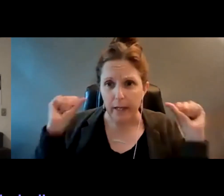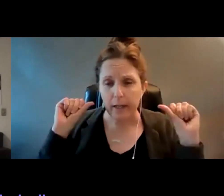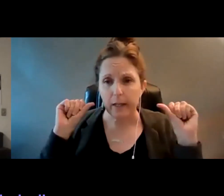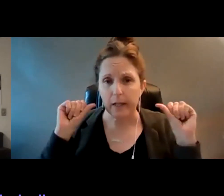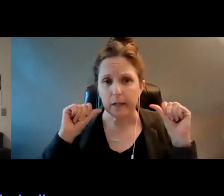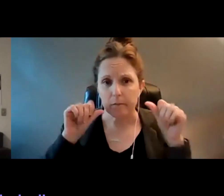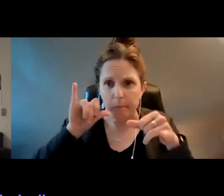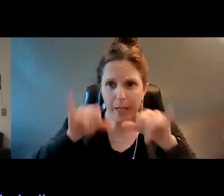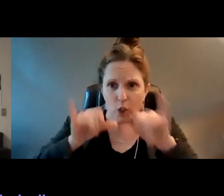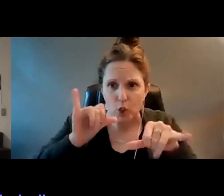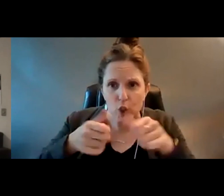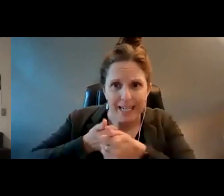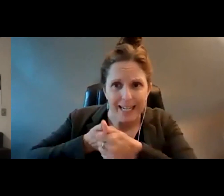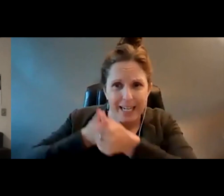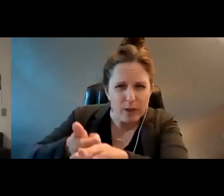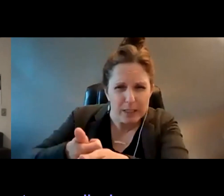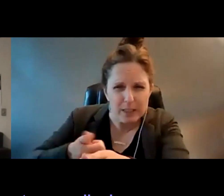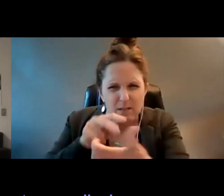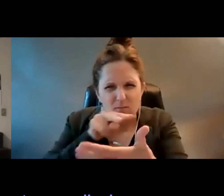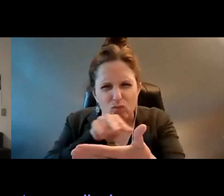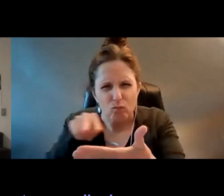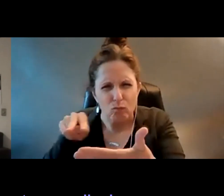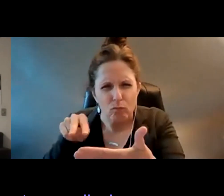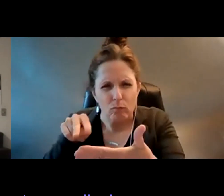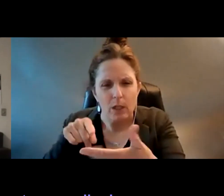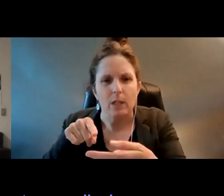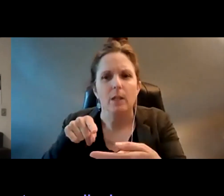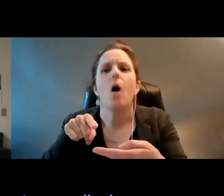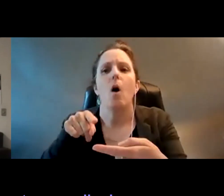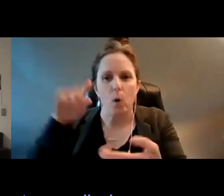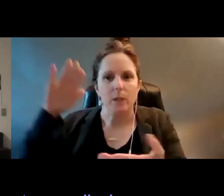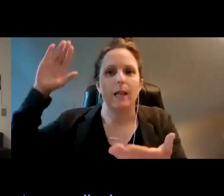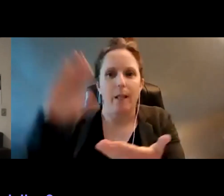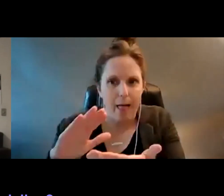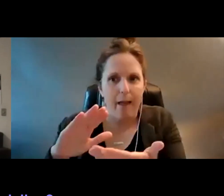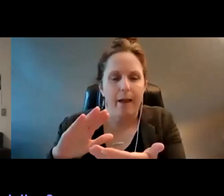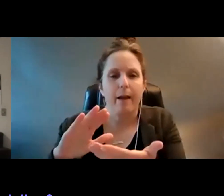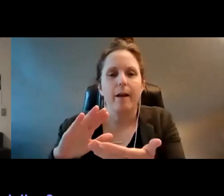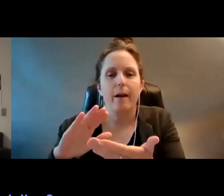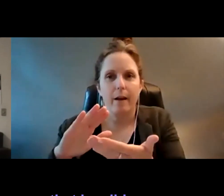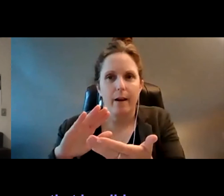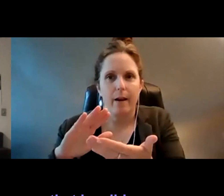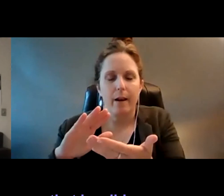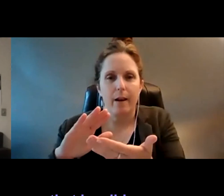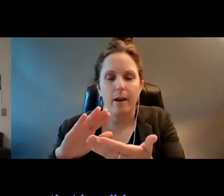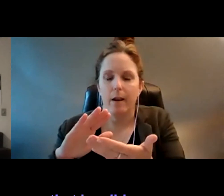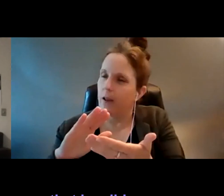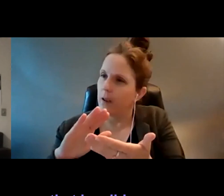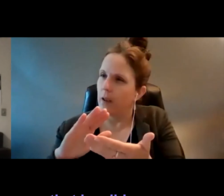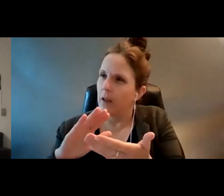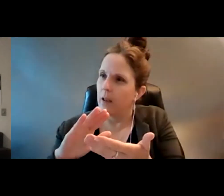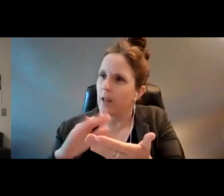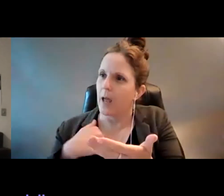Great, thank you. Dr. Dan Breslin had a question. Did you have any measure